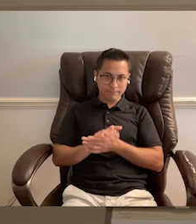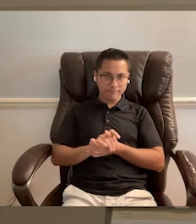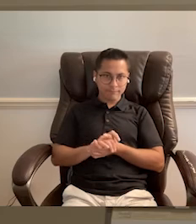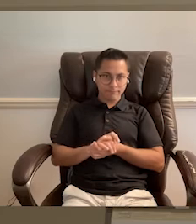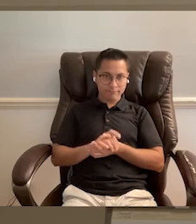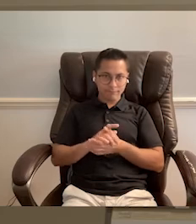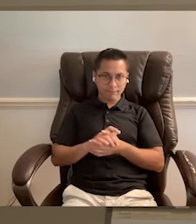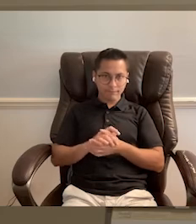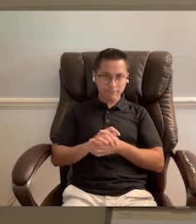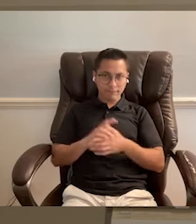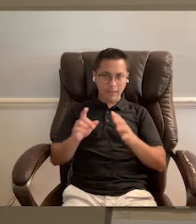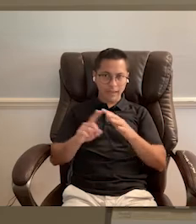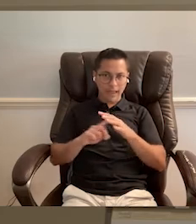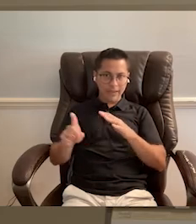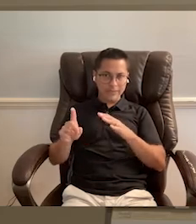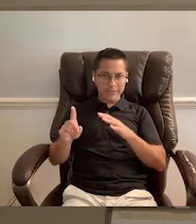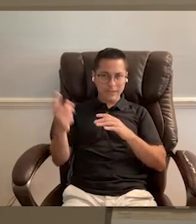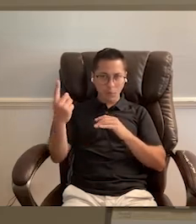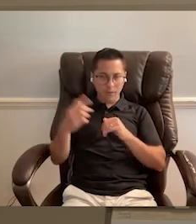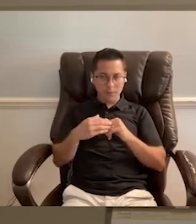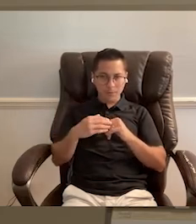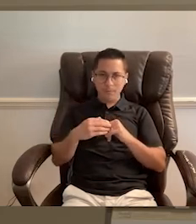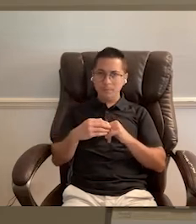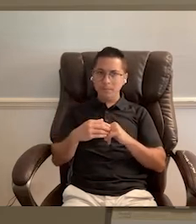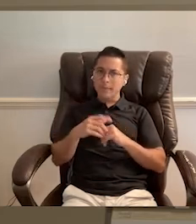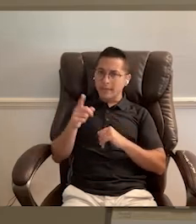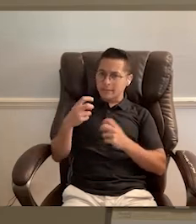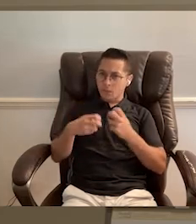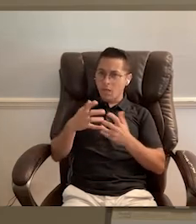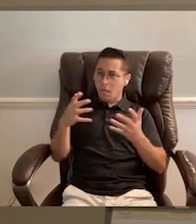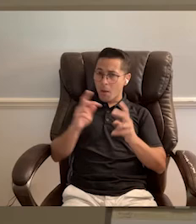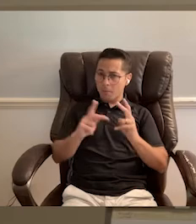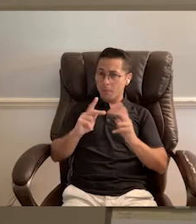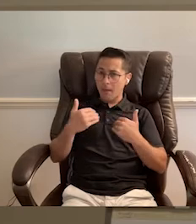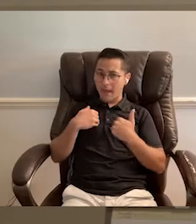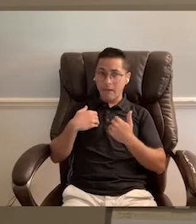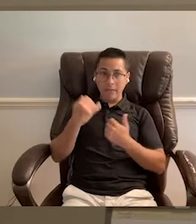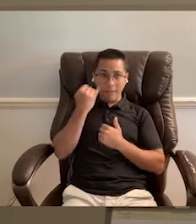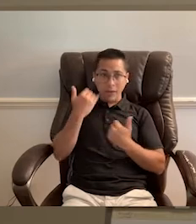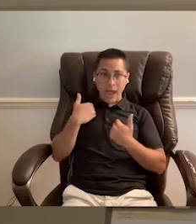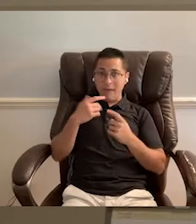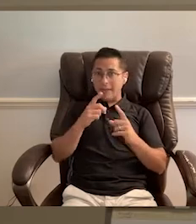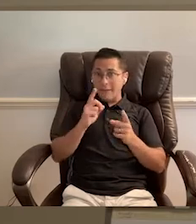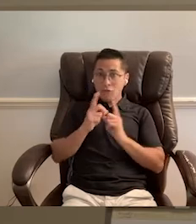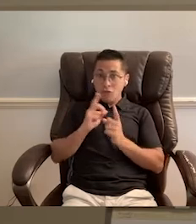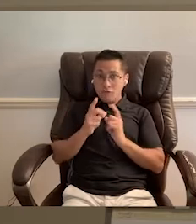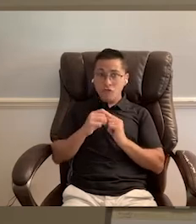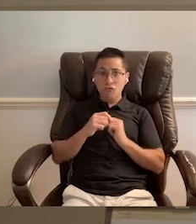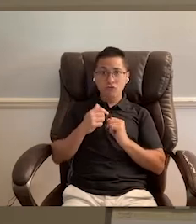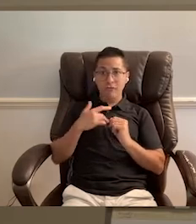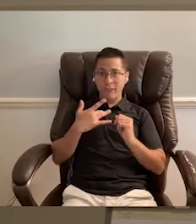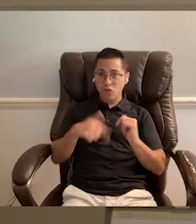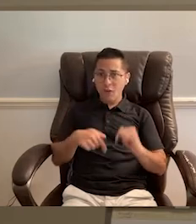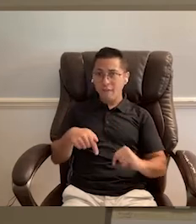are working in Amazon warehouse, a new shipment comes in through the conveyor belt, you have to shelve it. A new order comes in, you have to